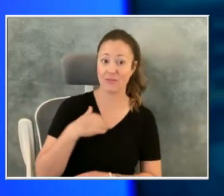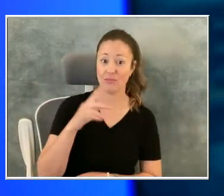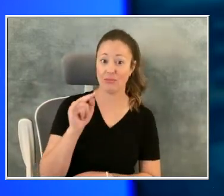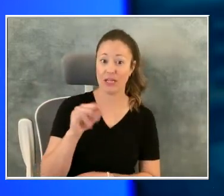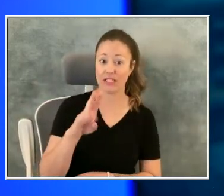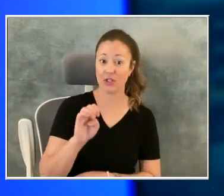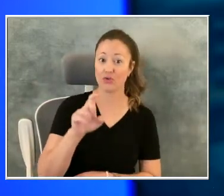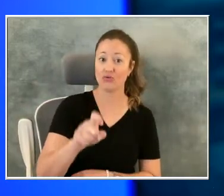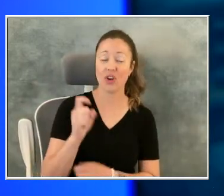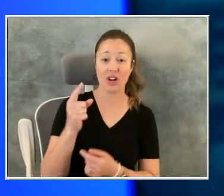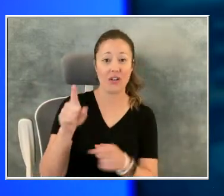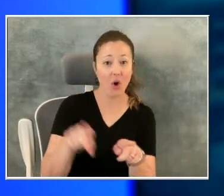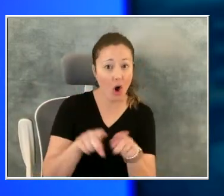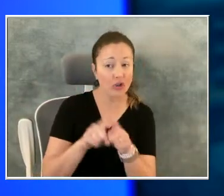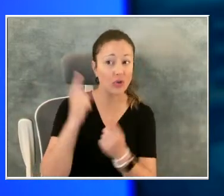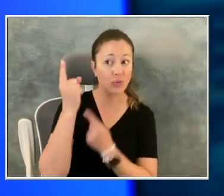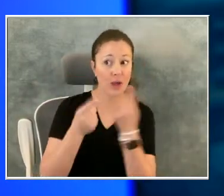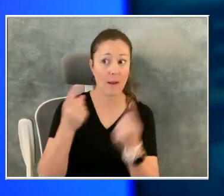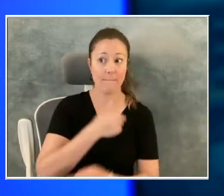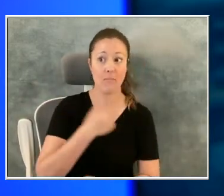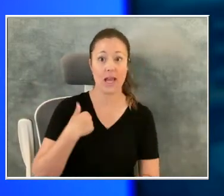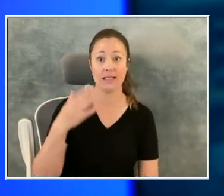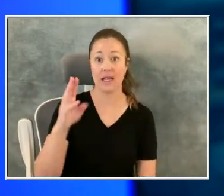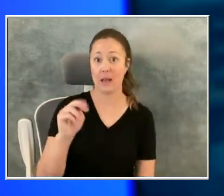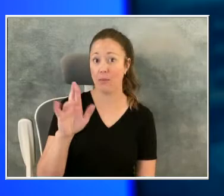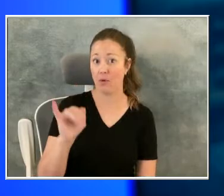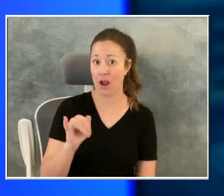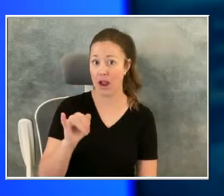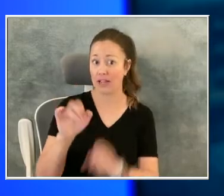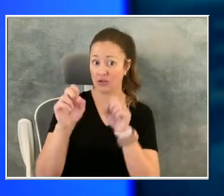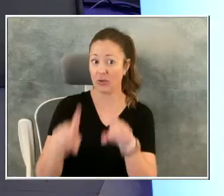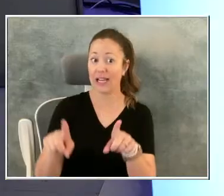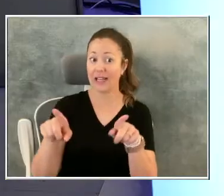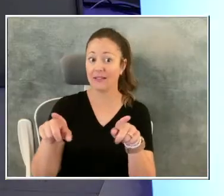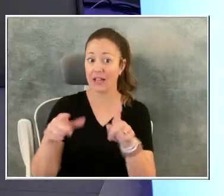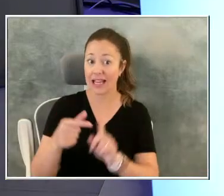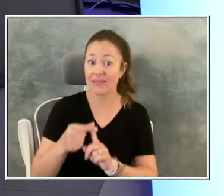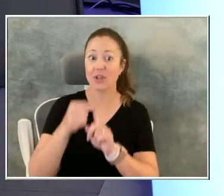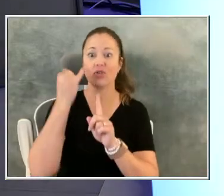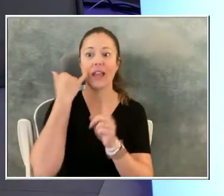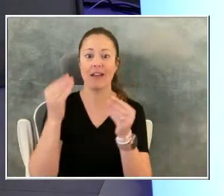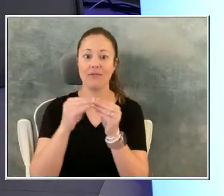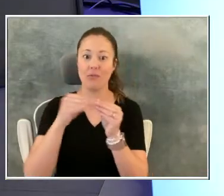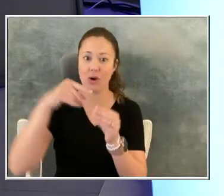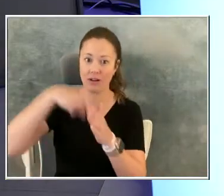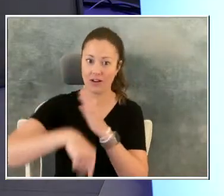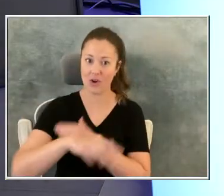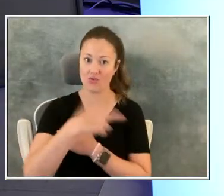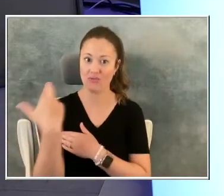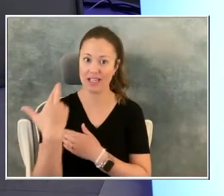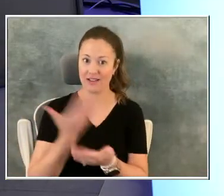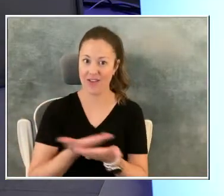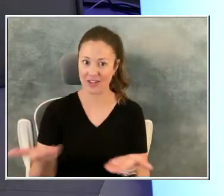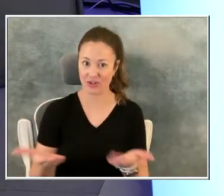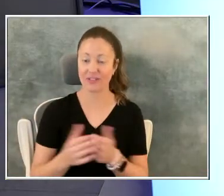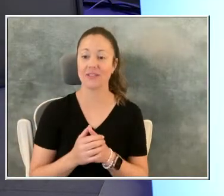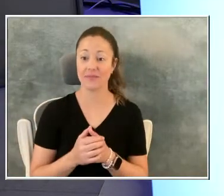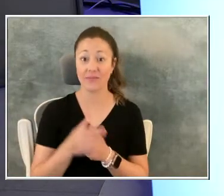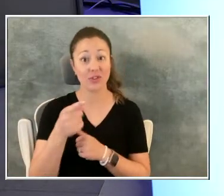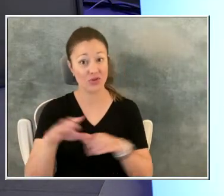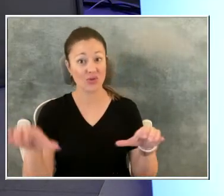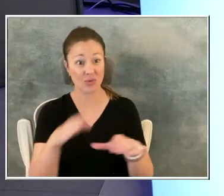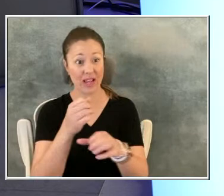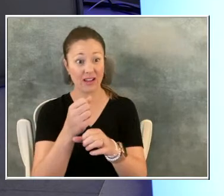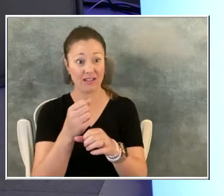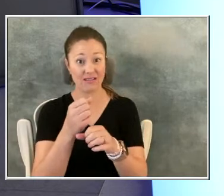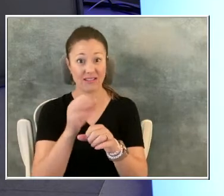MRI screening, especially if you have additional risk factors. So are you getting MRIs, Katie? I am, yes. So you're doing this every 6 months?